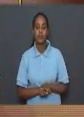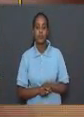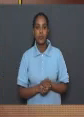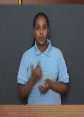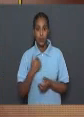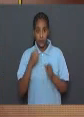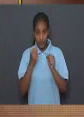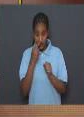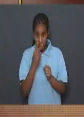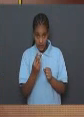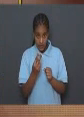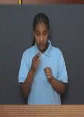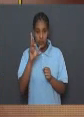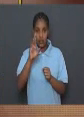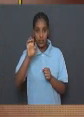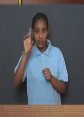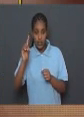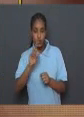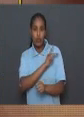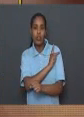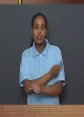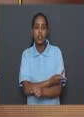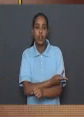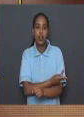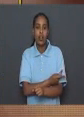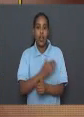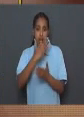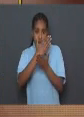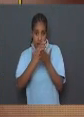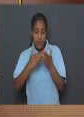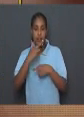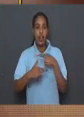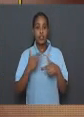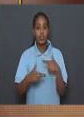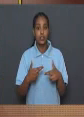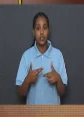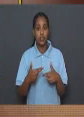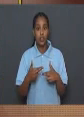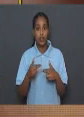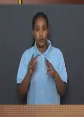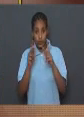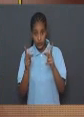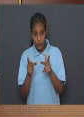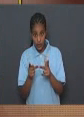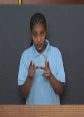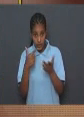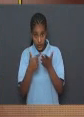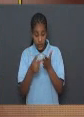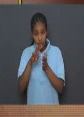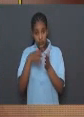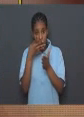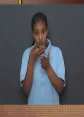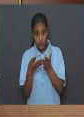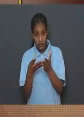We can see that the reduction potential of half reactions positions them on this chart